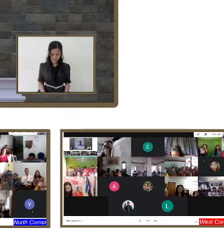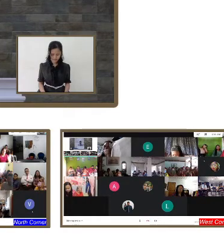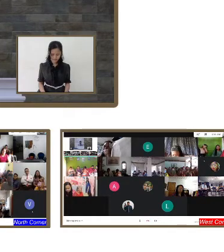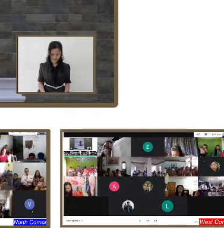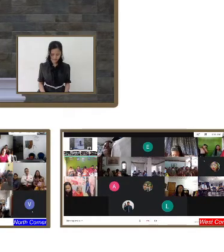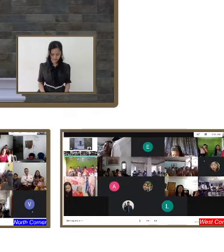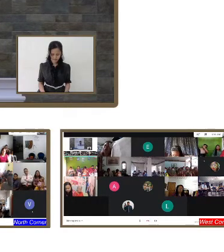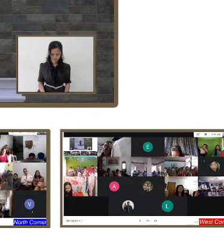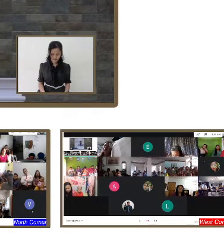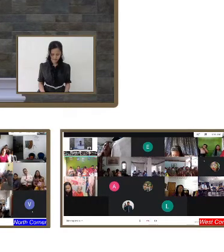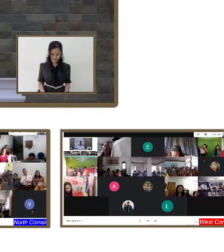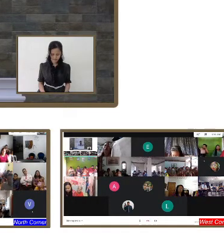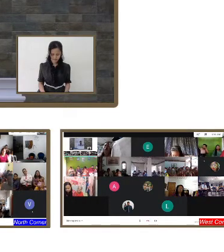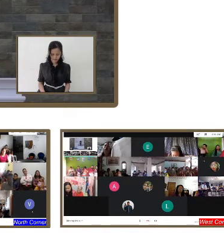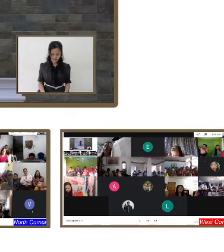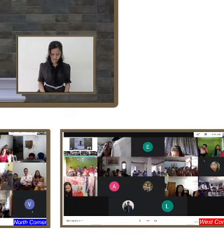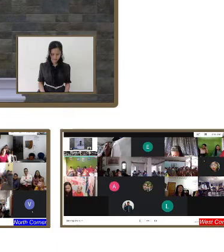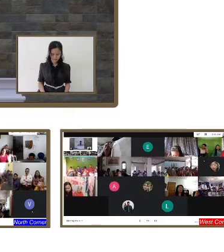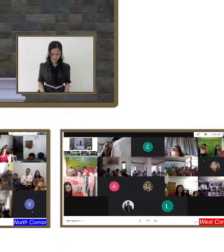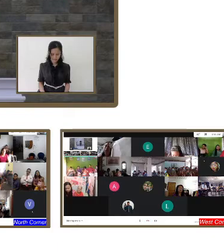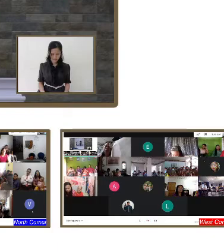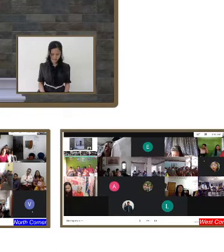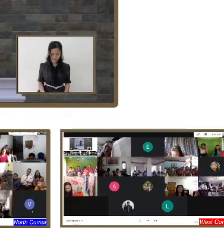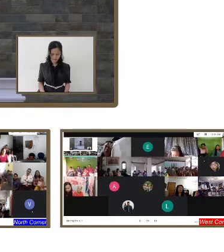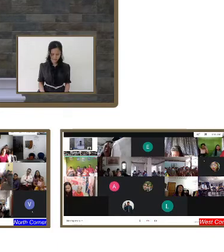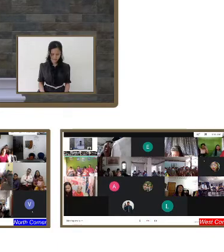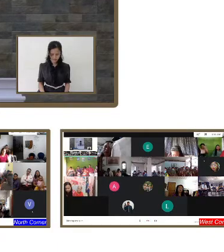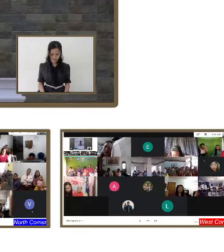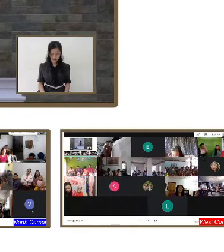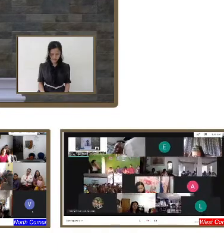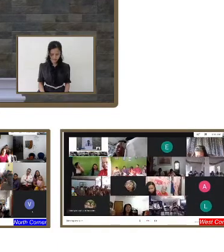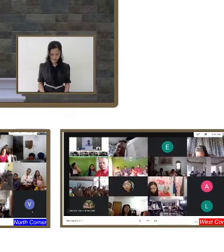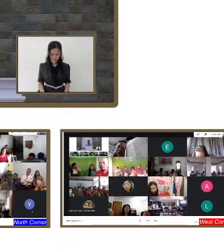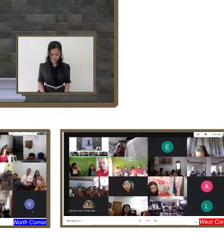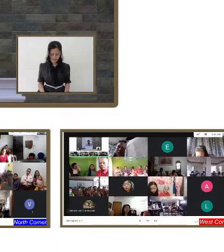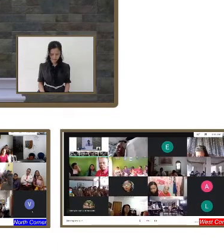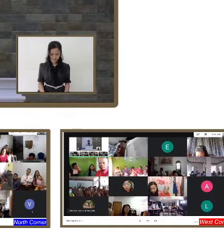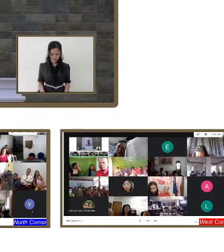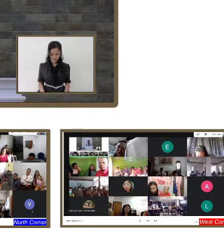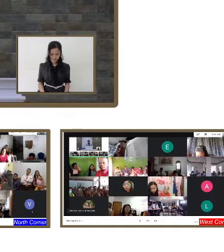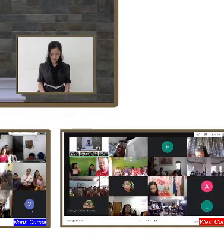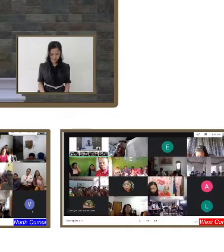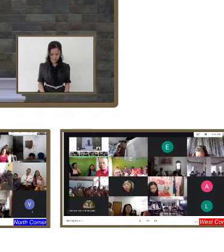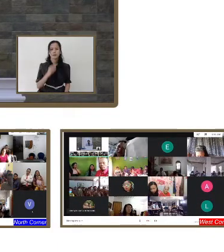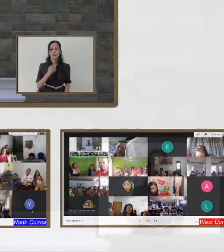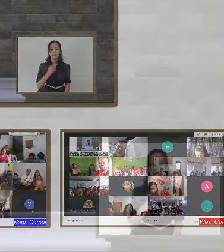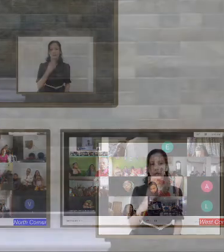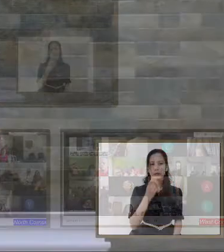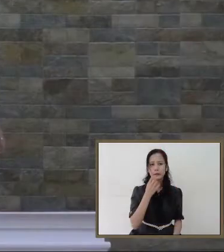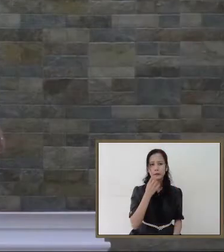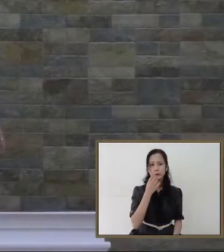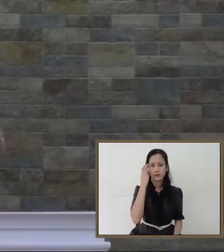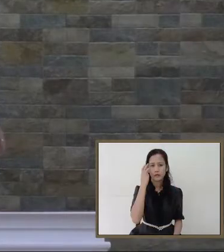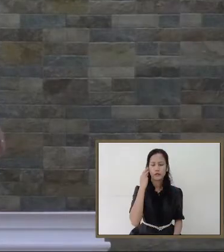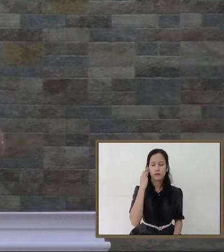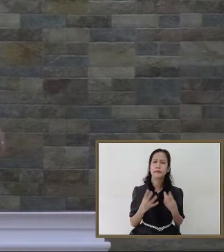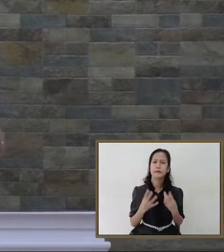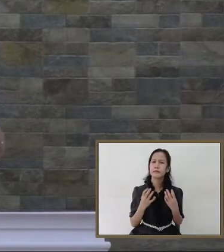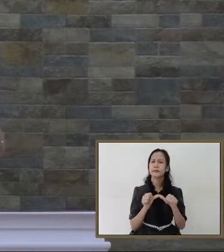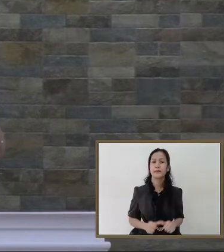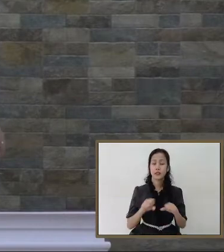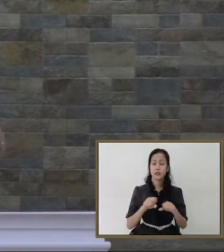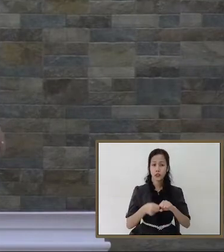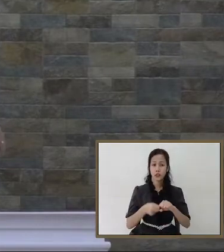from the strange wives. And then later on, marami pa po yan hanggang sa matapos yung buong chapter 10. Alright? So